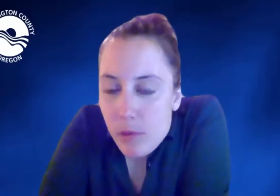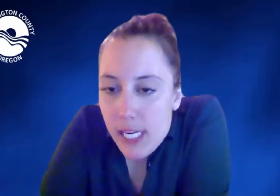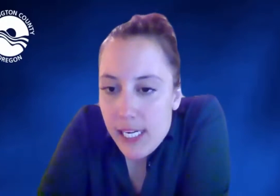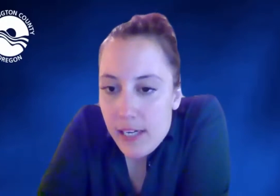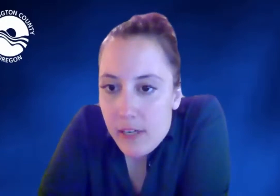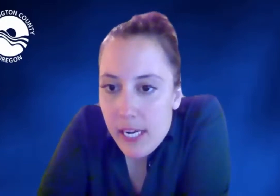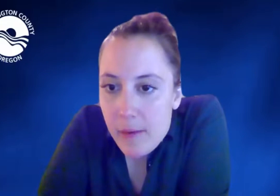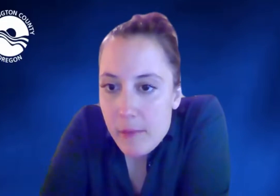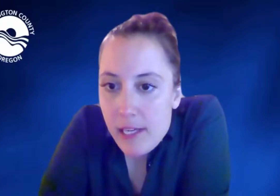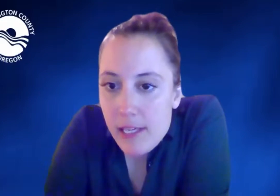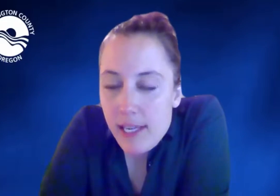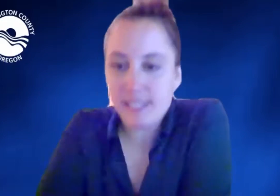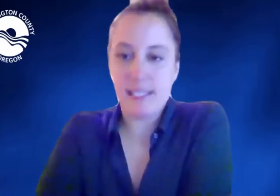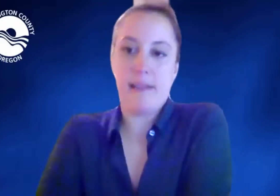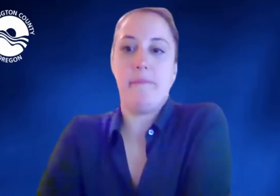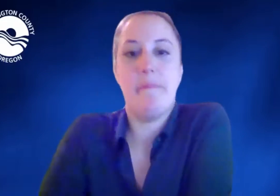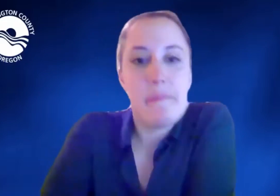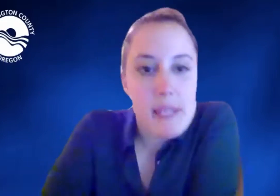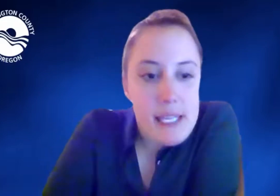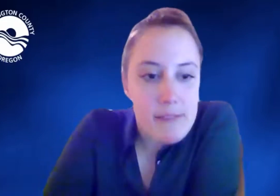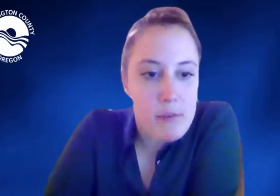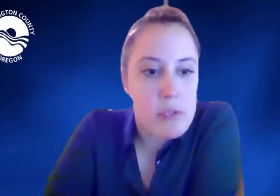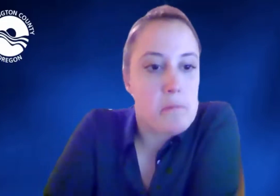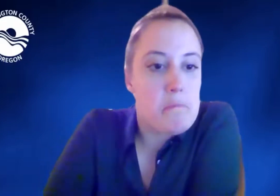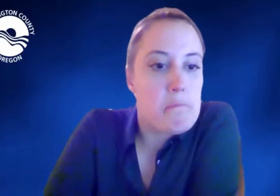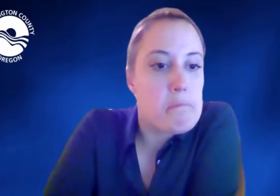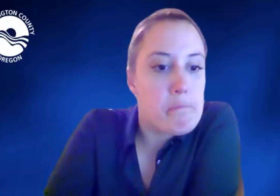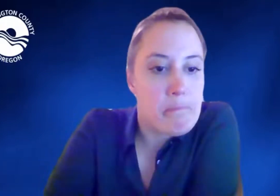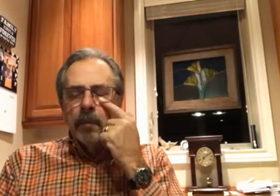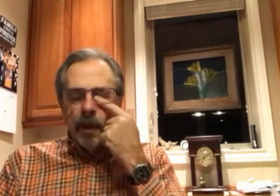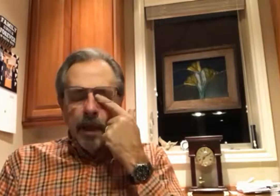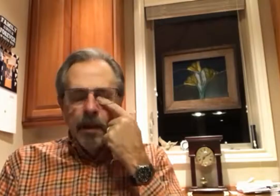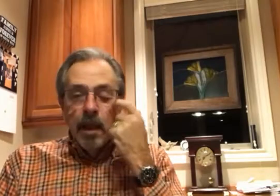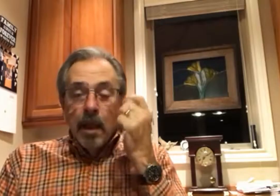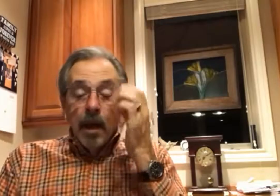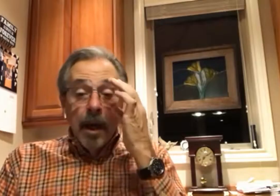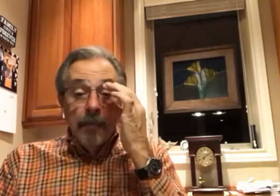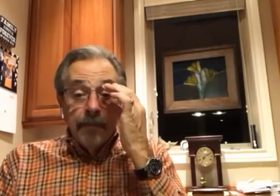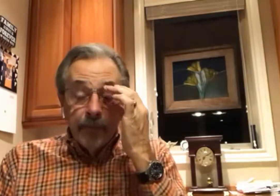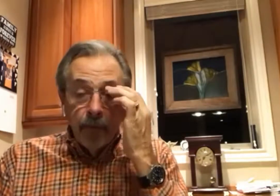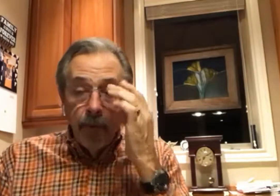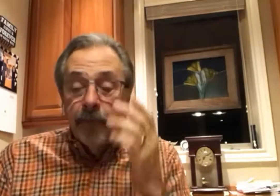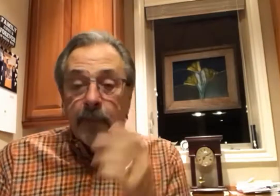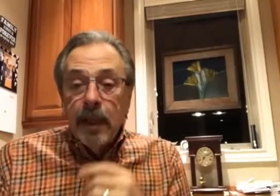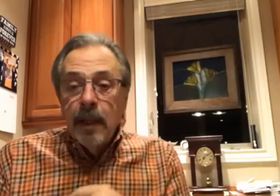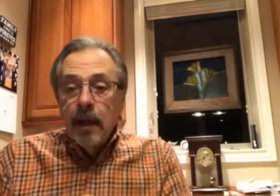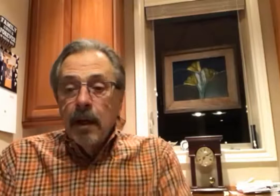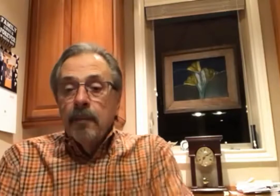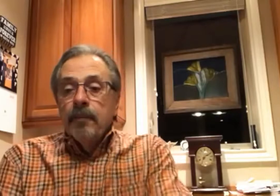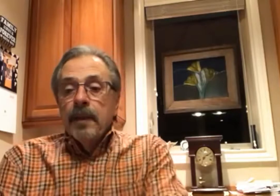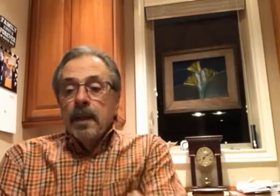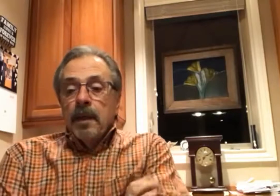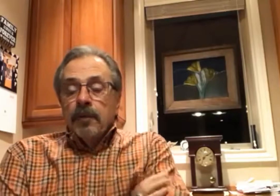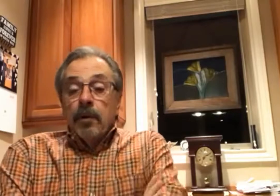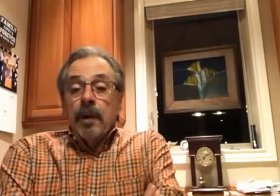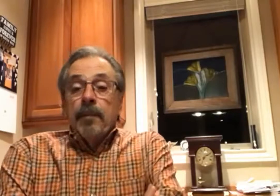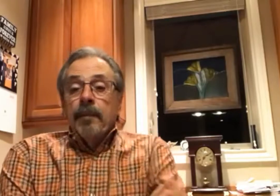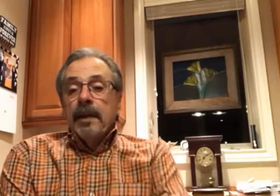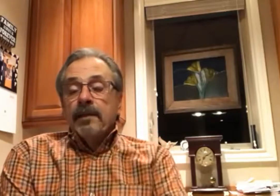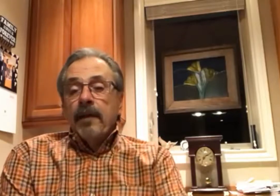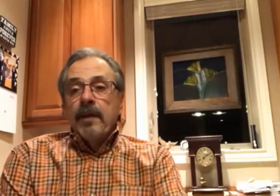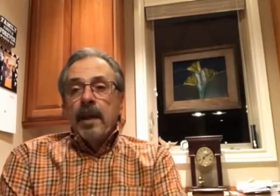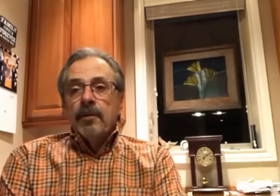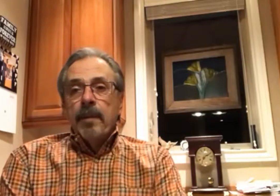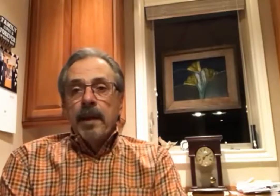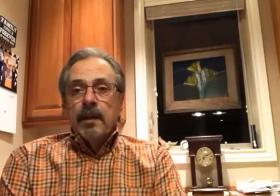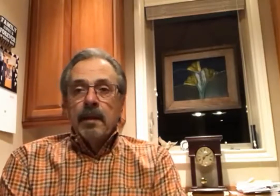I'm locating her name, Nasia, if you could. Okay. Well, for me, certainly